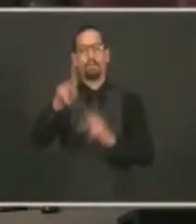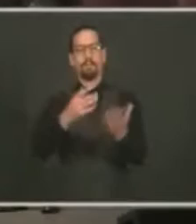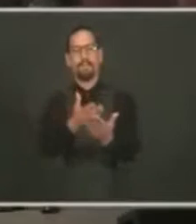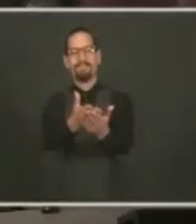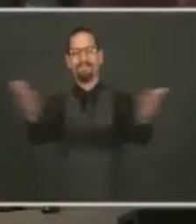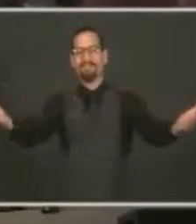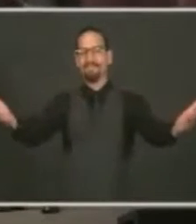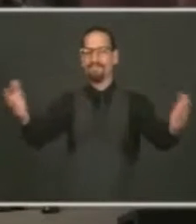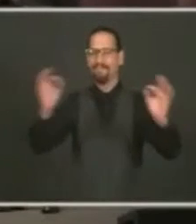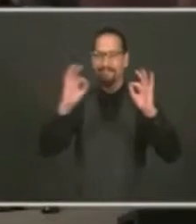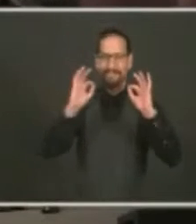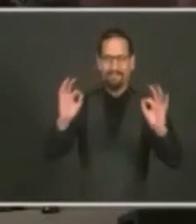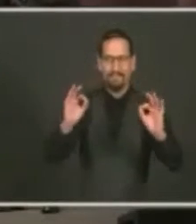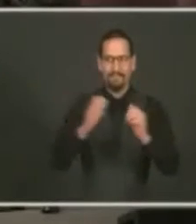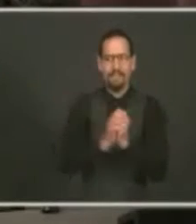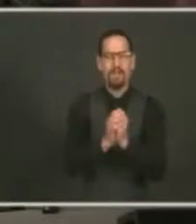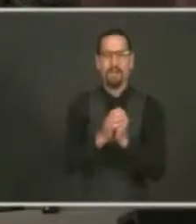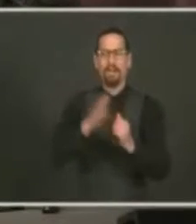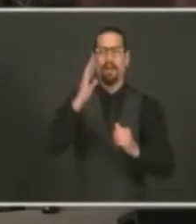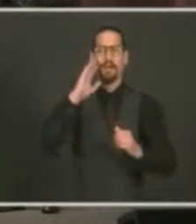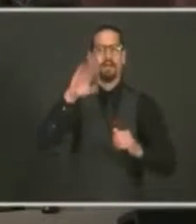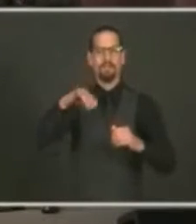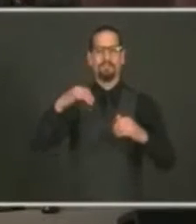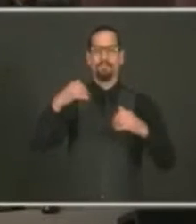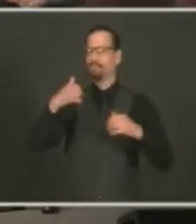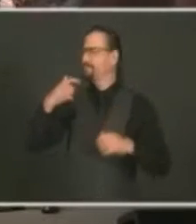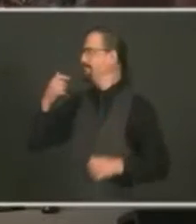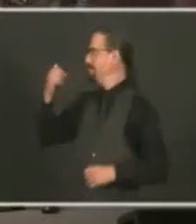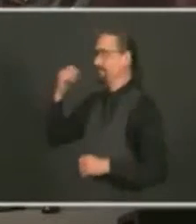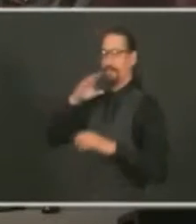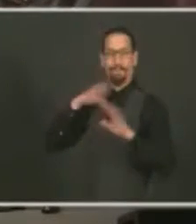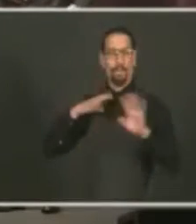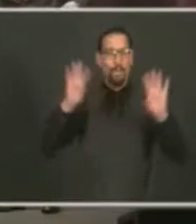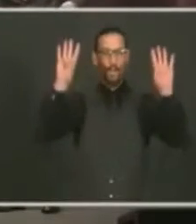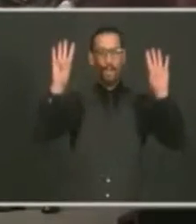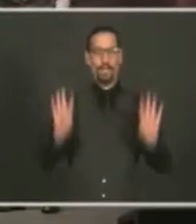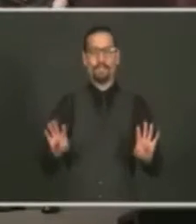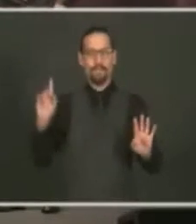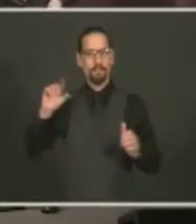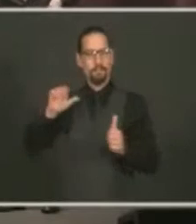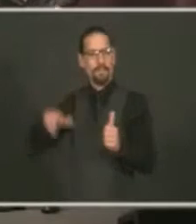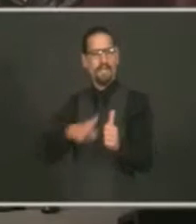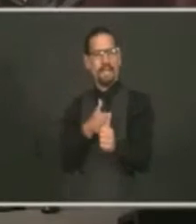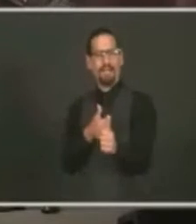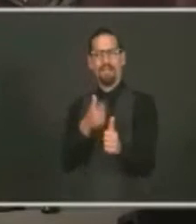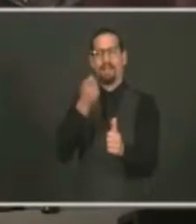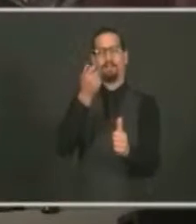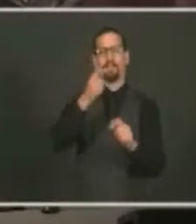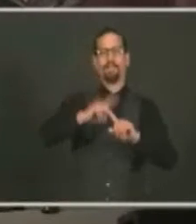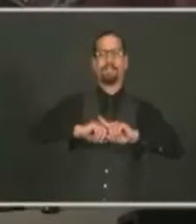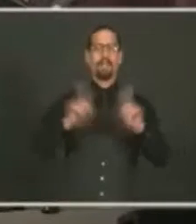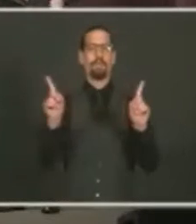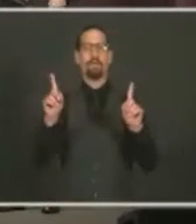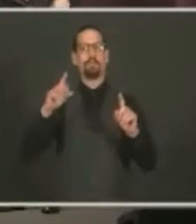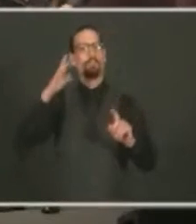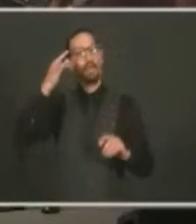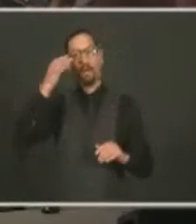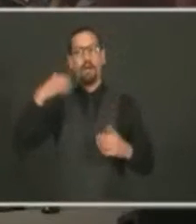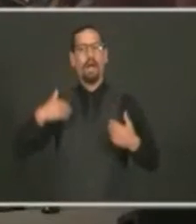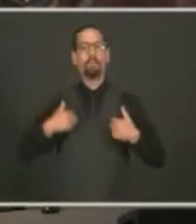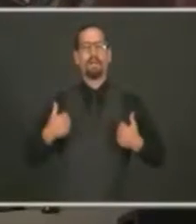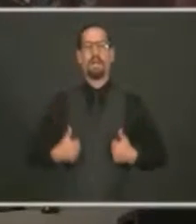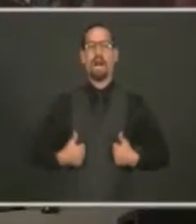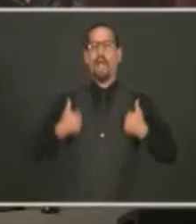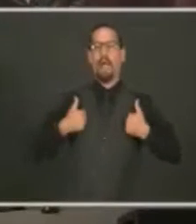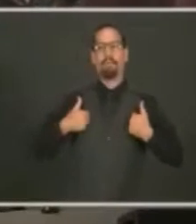It looked a little different backstage today because they have actually started live performances here, live streamed,